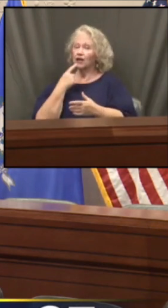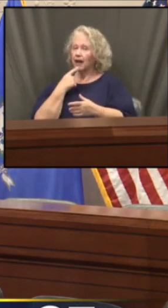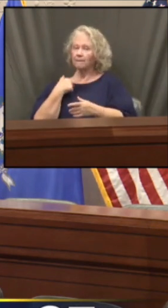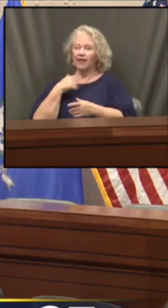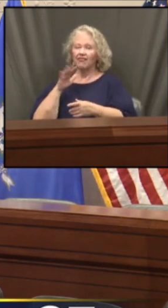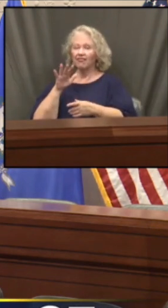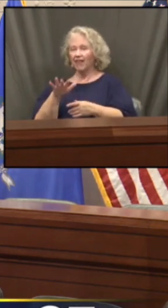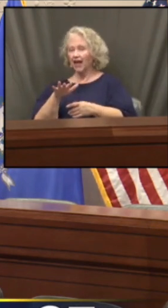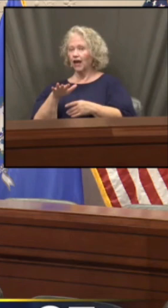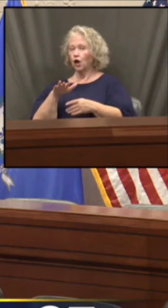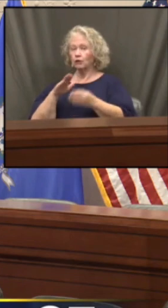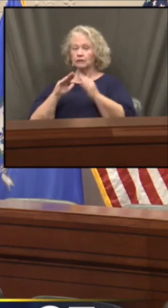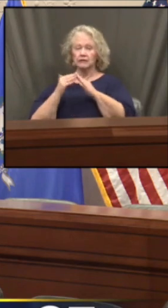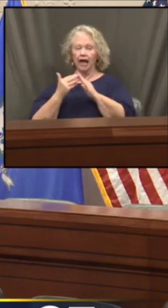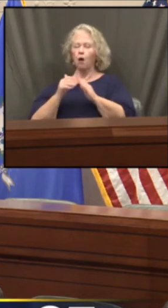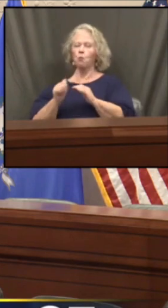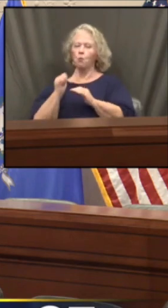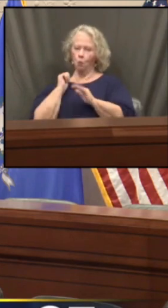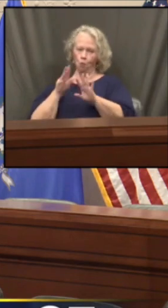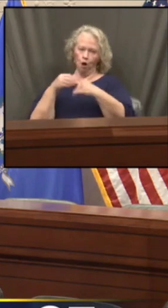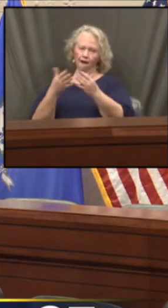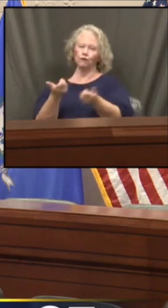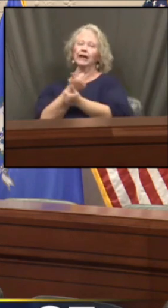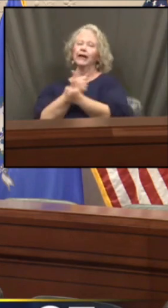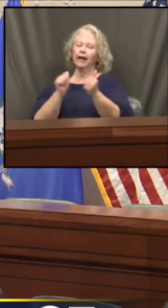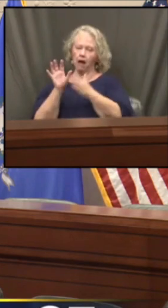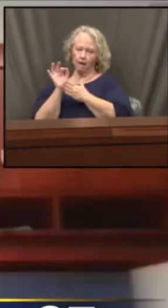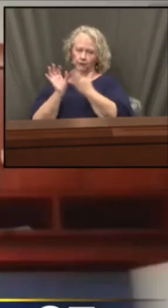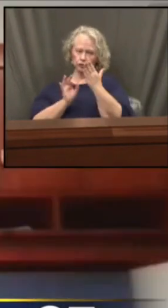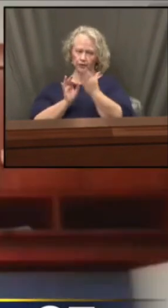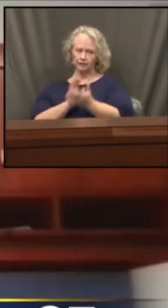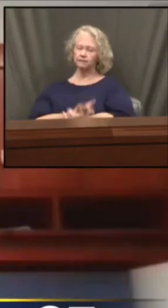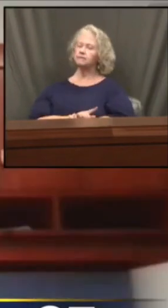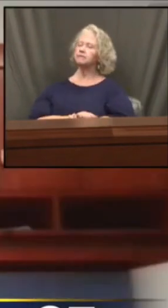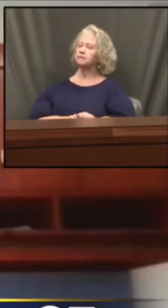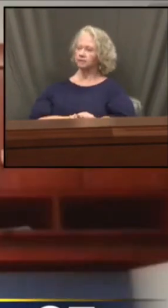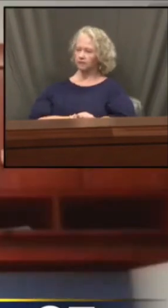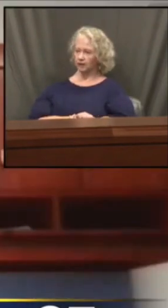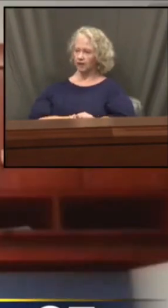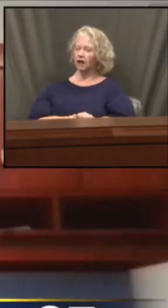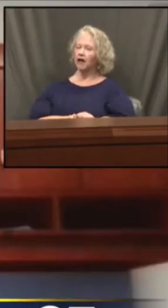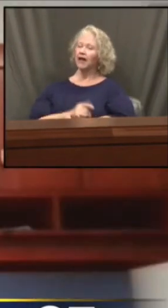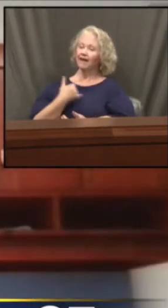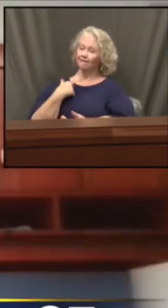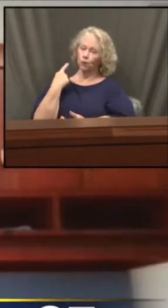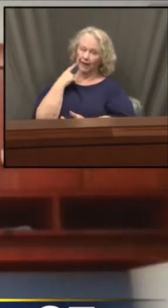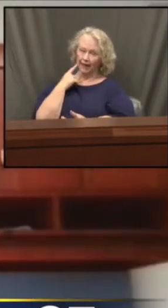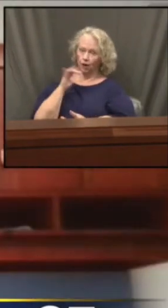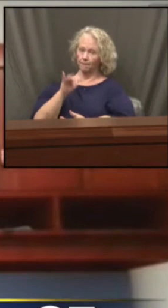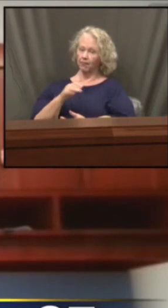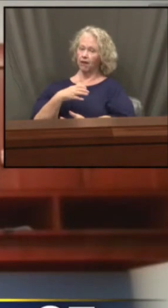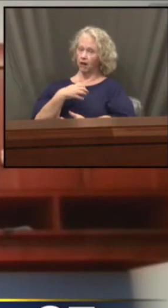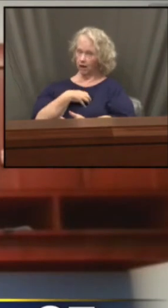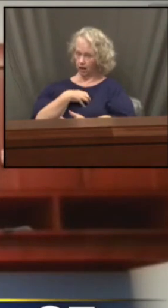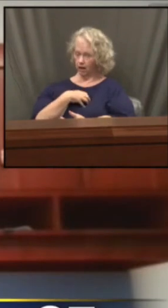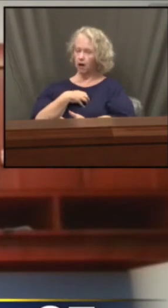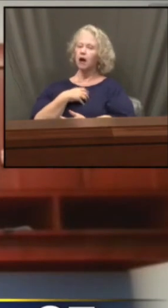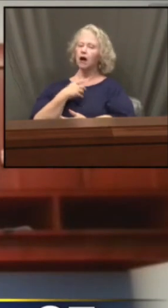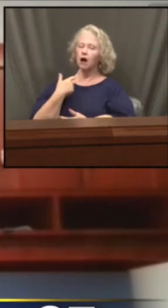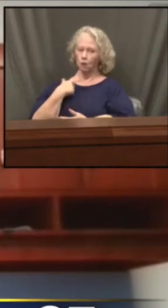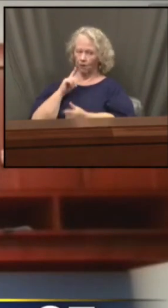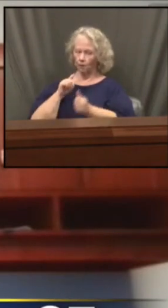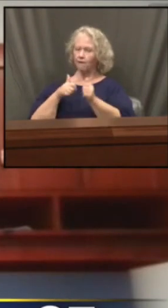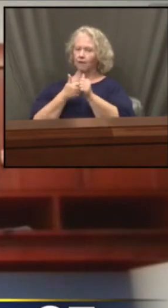districts are not offering anything to them. And so when we get those, we follow up to ask, but keep in mind, it is not